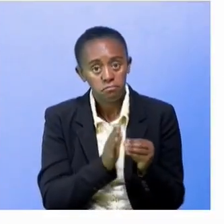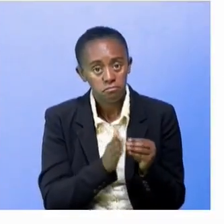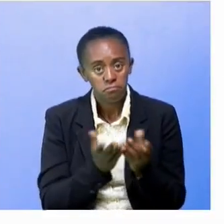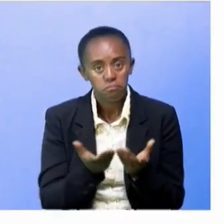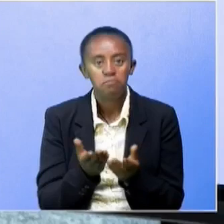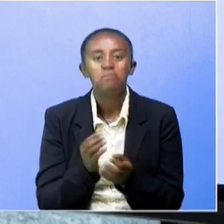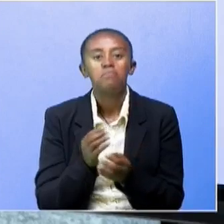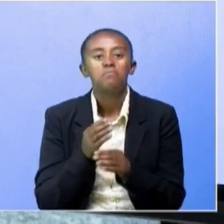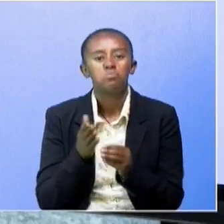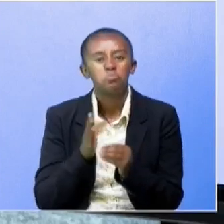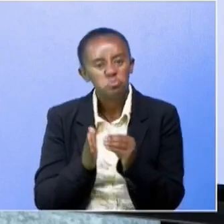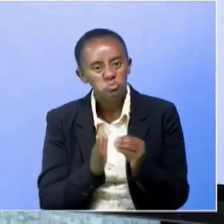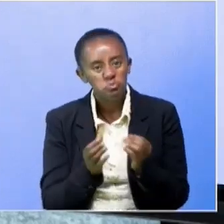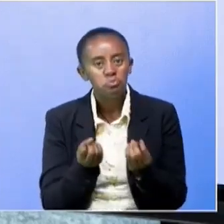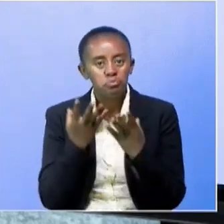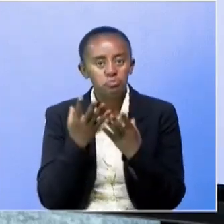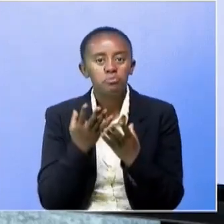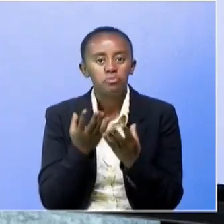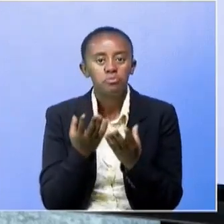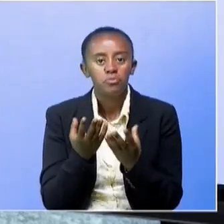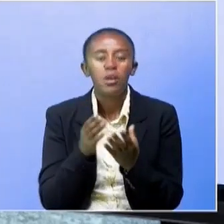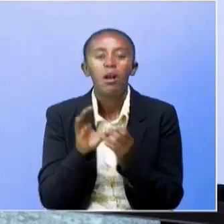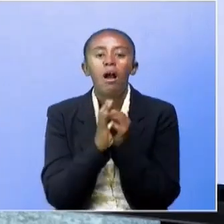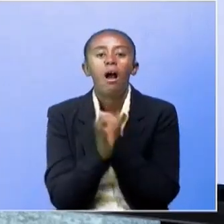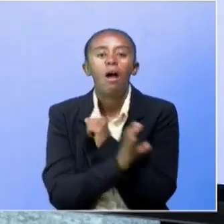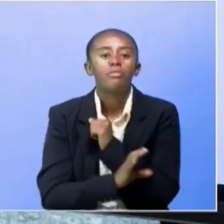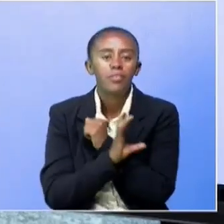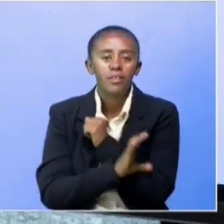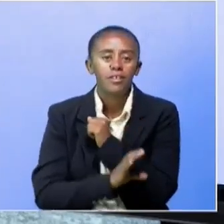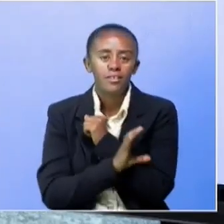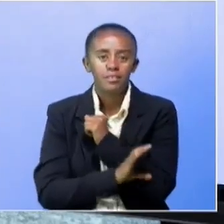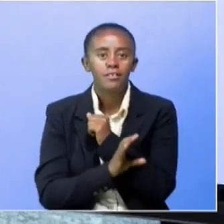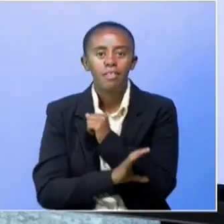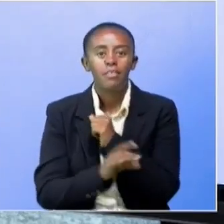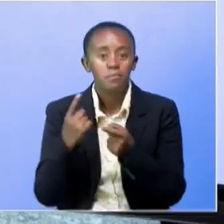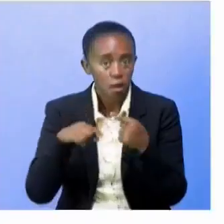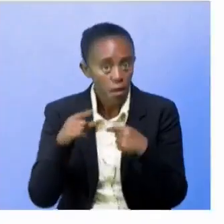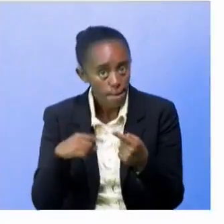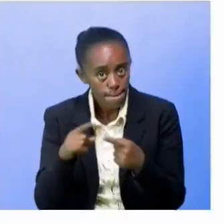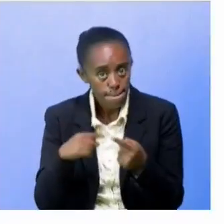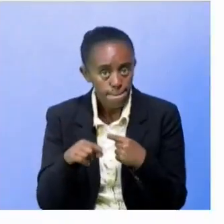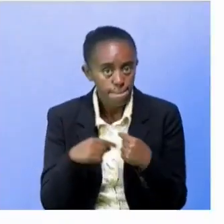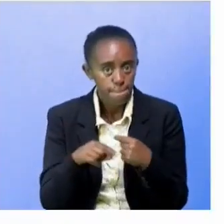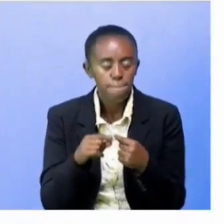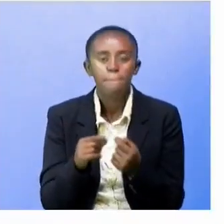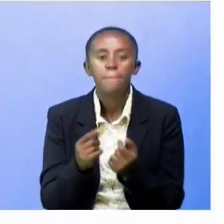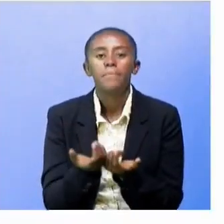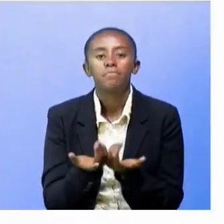knives. What about country? Country becomes